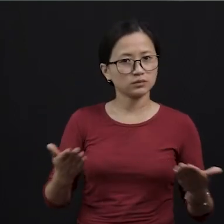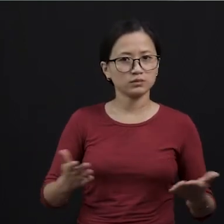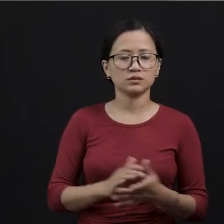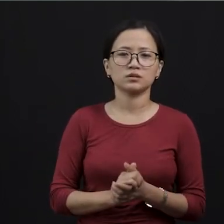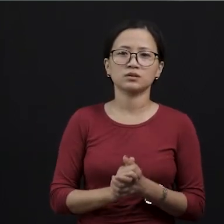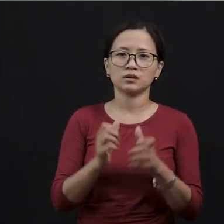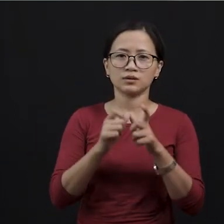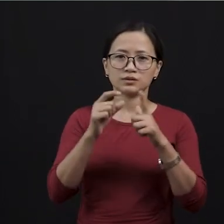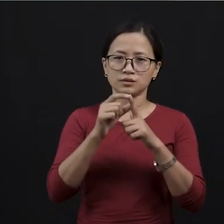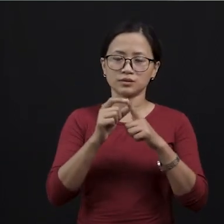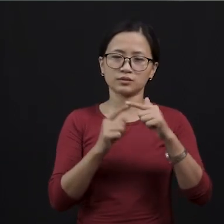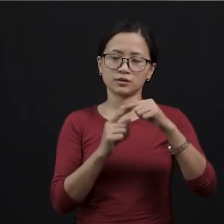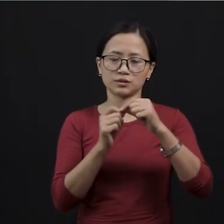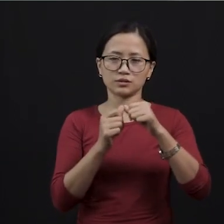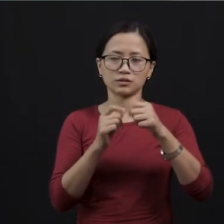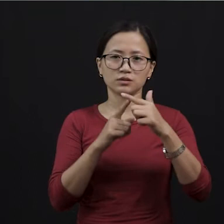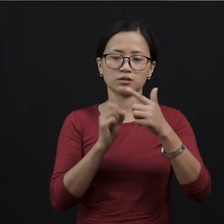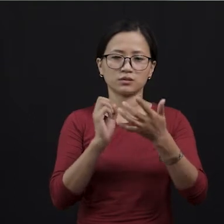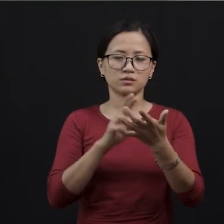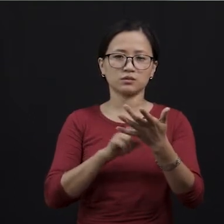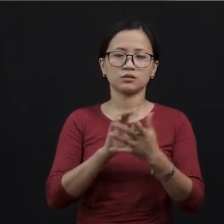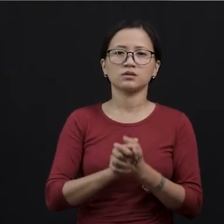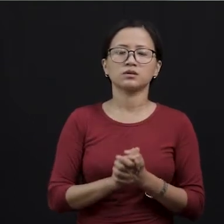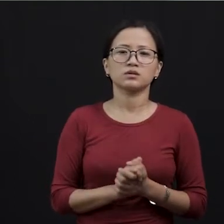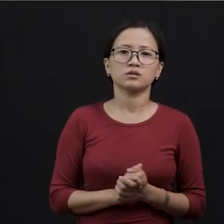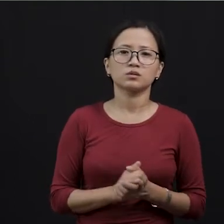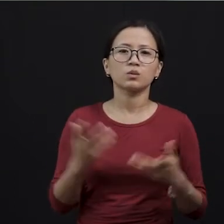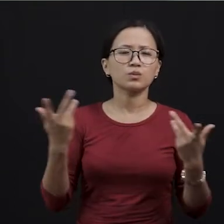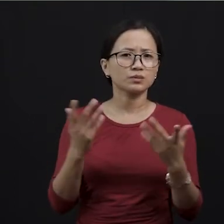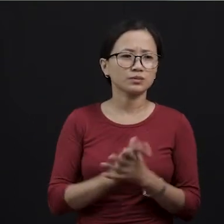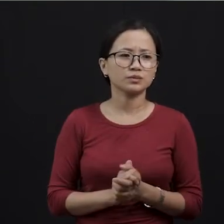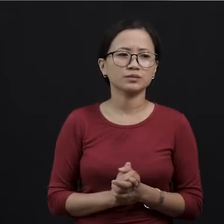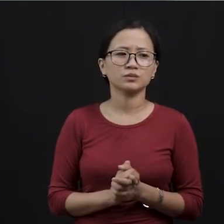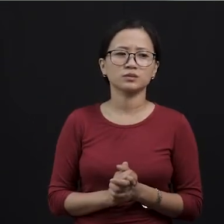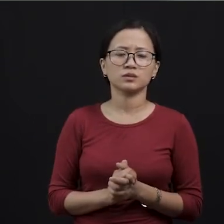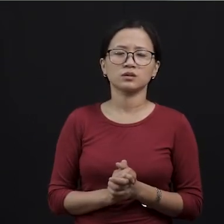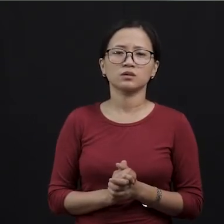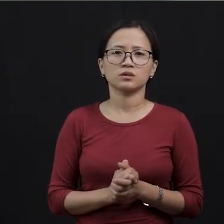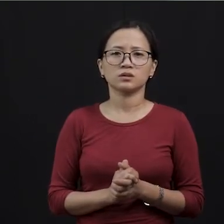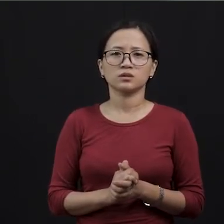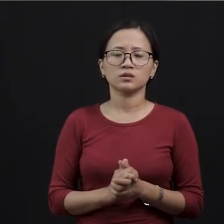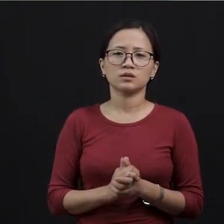known as adaptation. What, students? Adaptation.